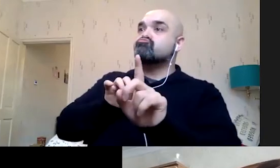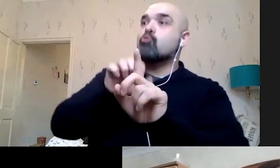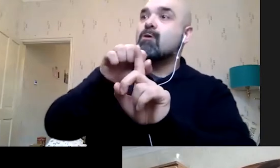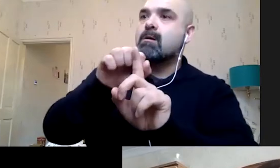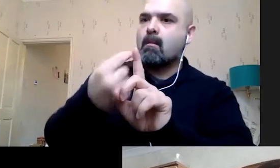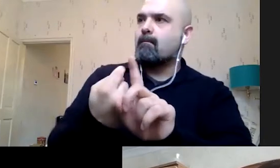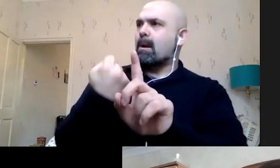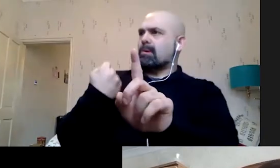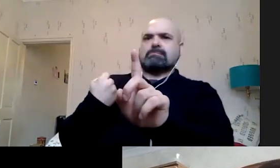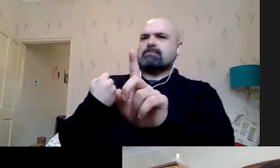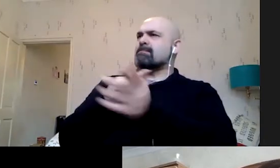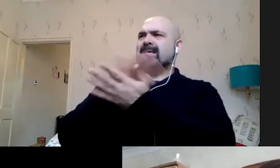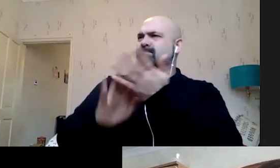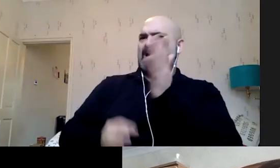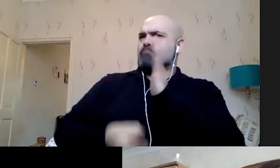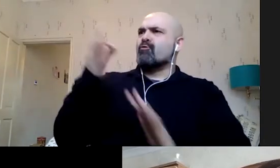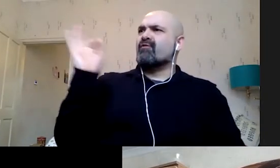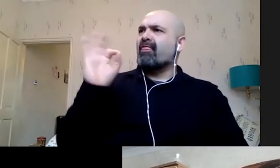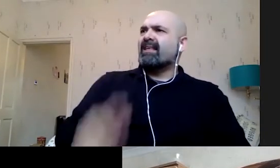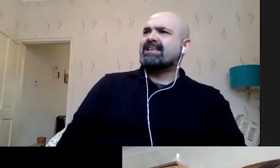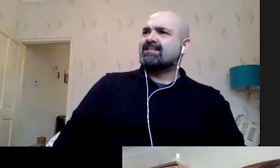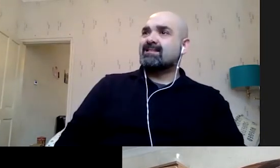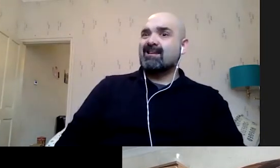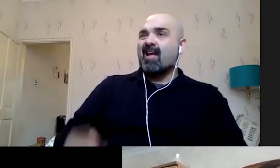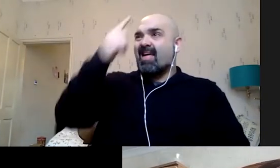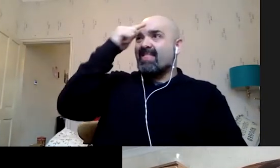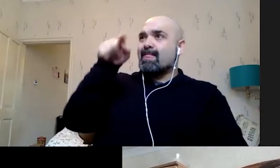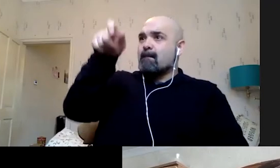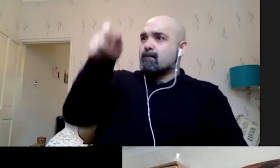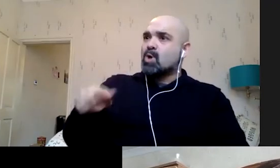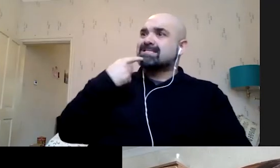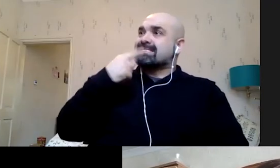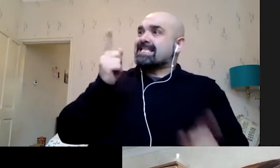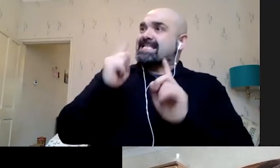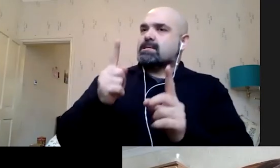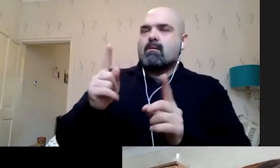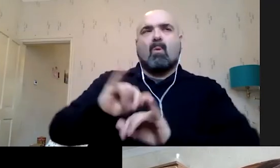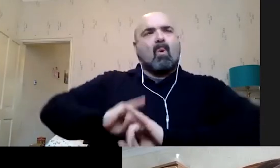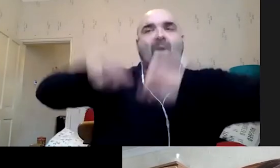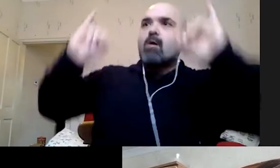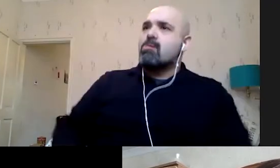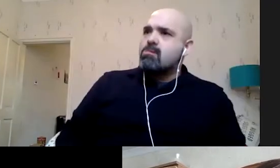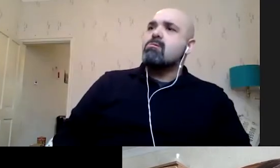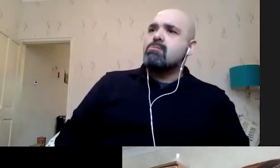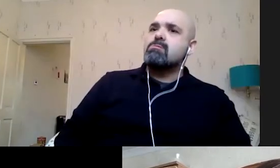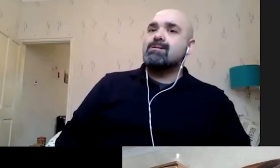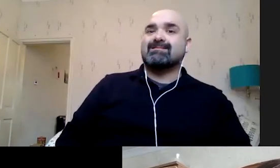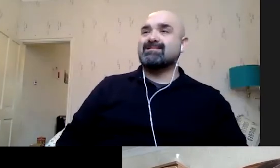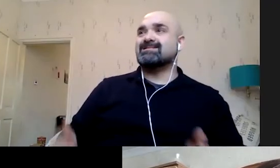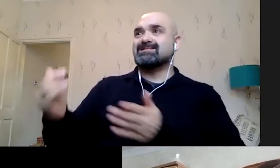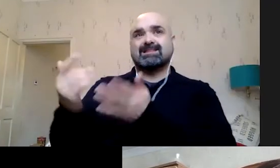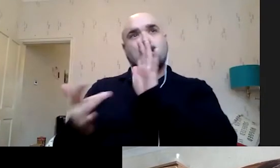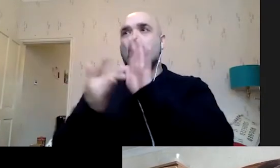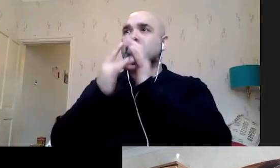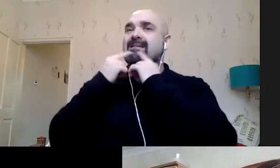that is awful, really, that they said. I think it's safe to say that things have progressed,